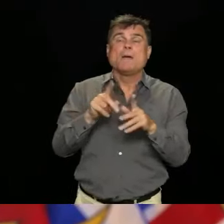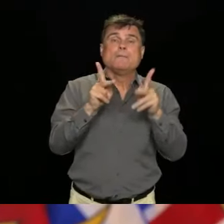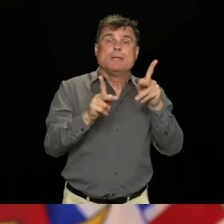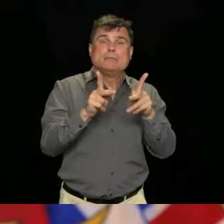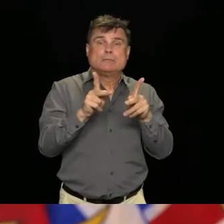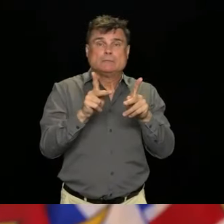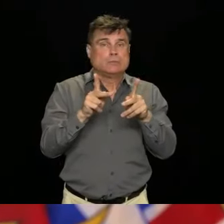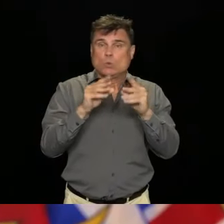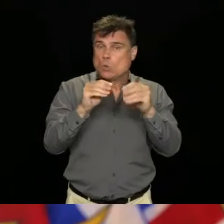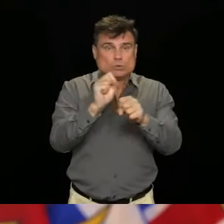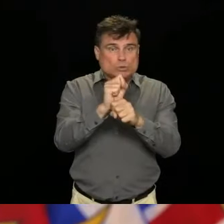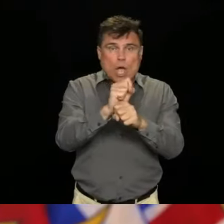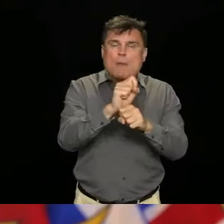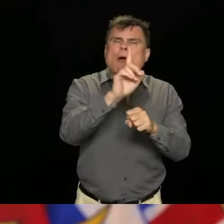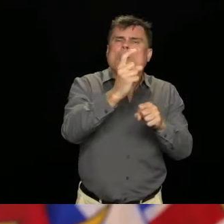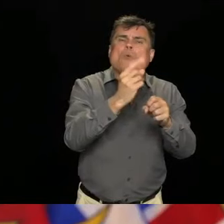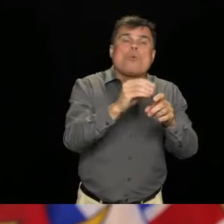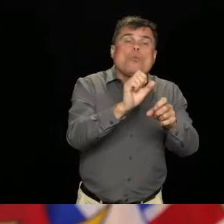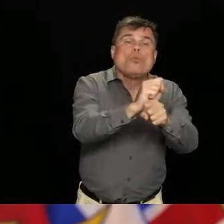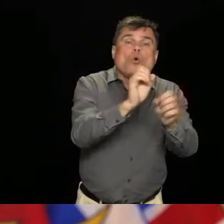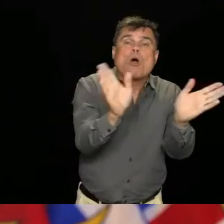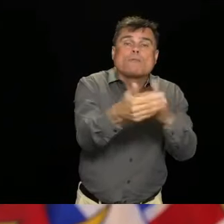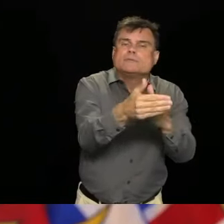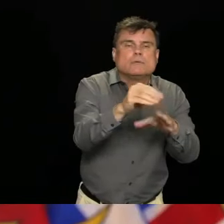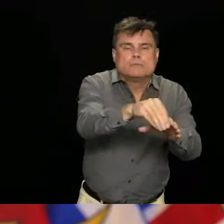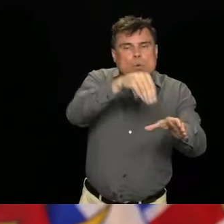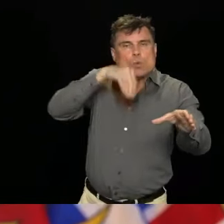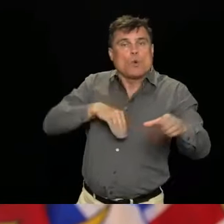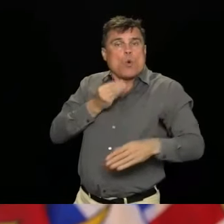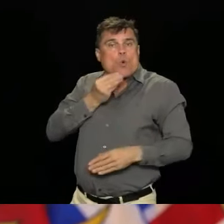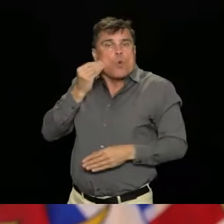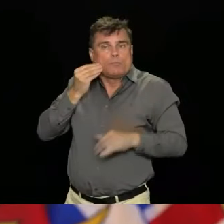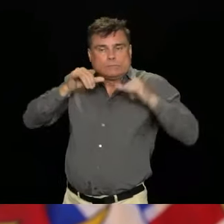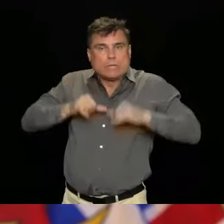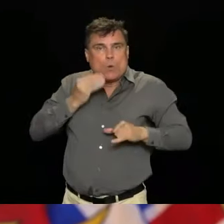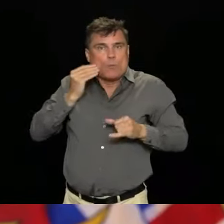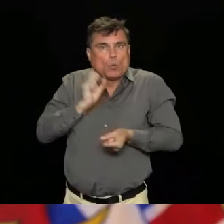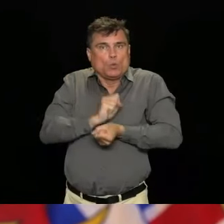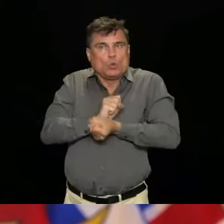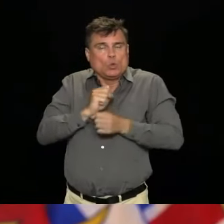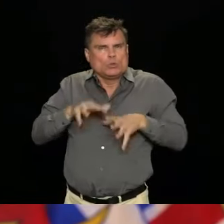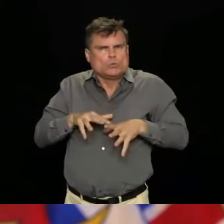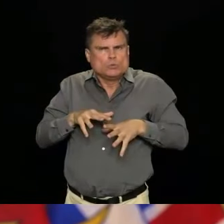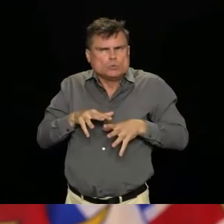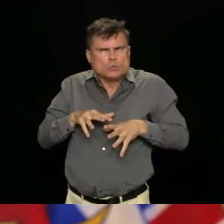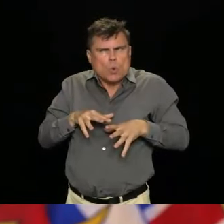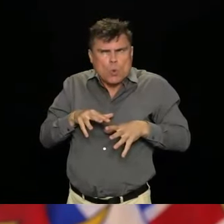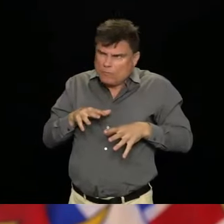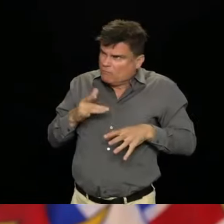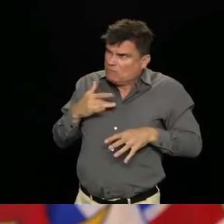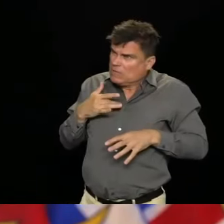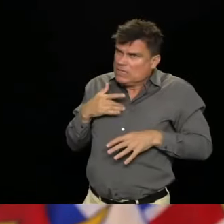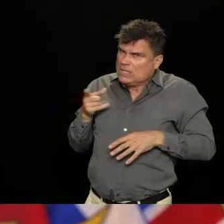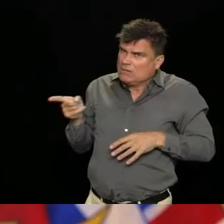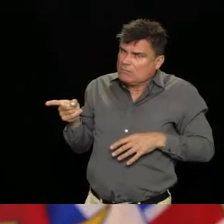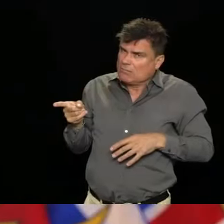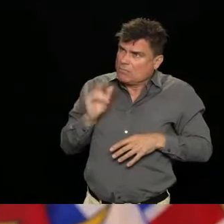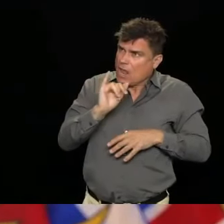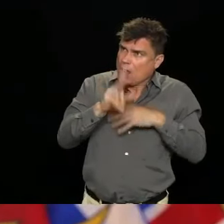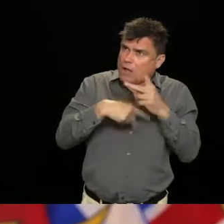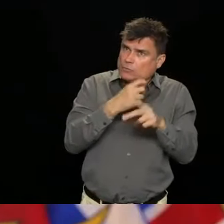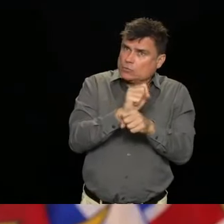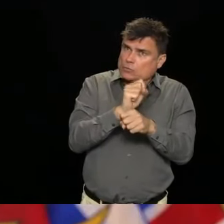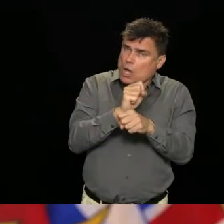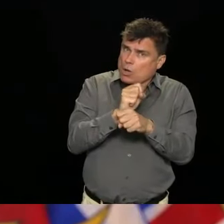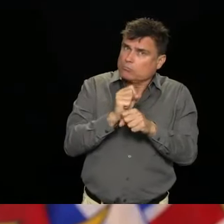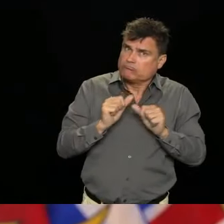if you see gig and home-based being something that's stronger and or just off-grid and temporary, and whether or not